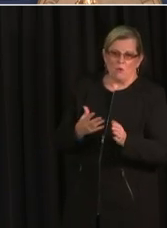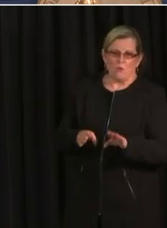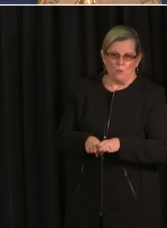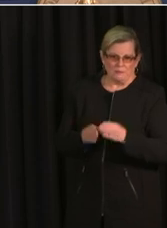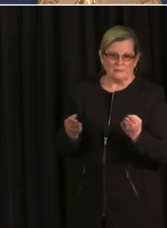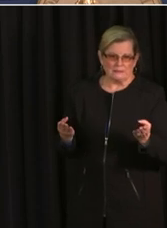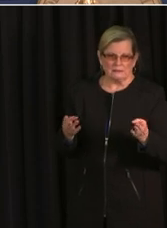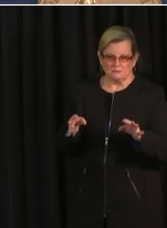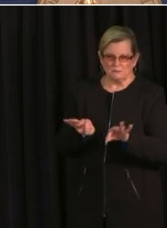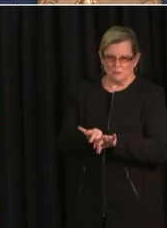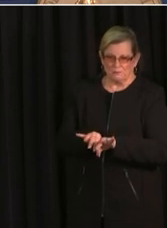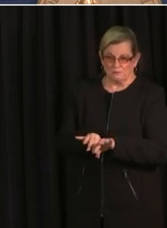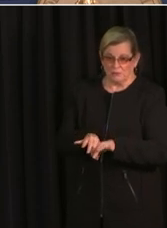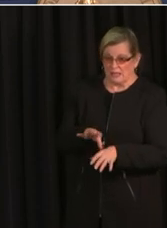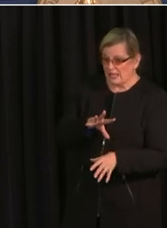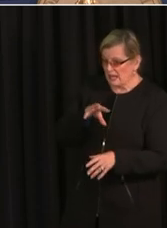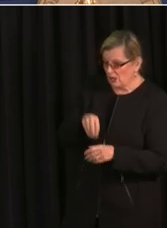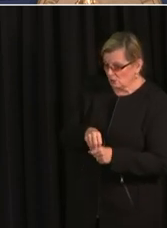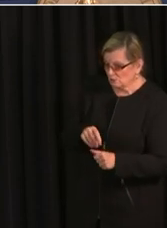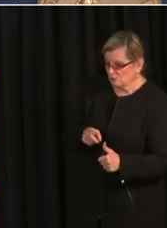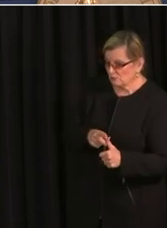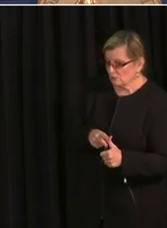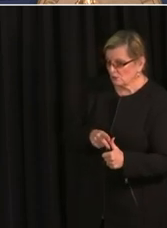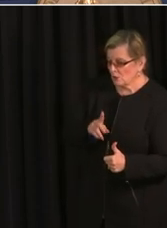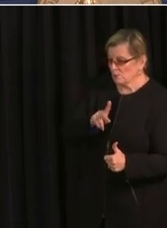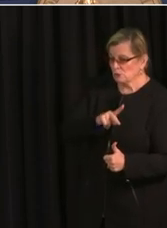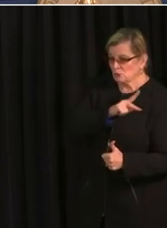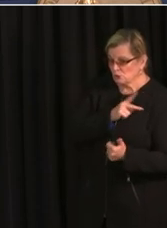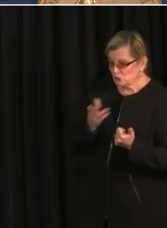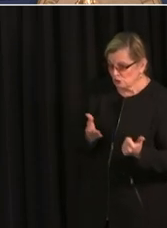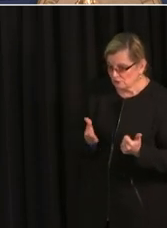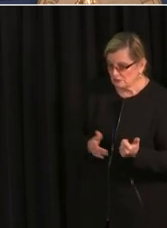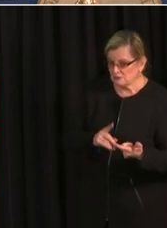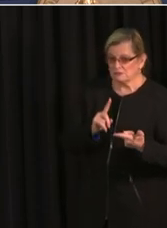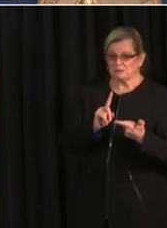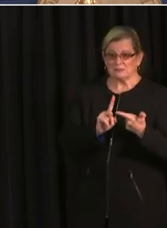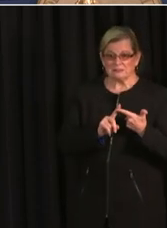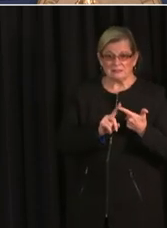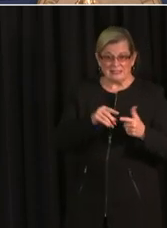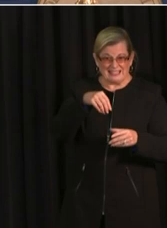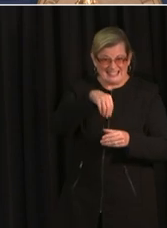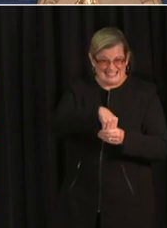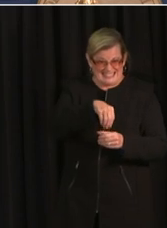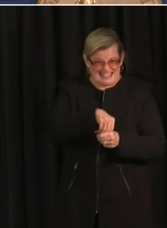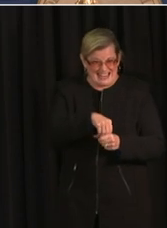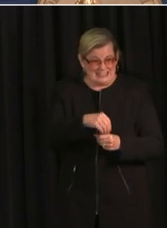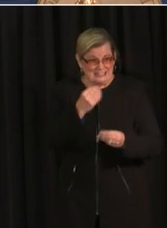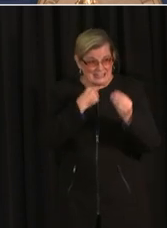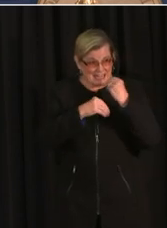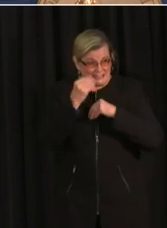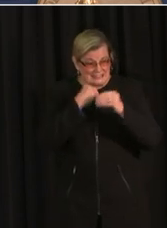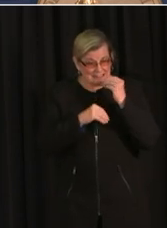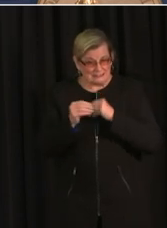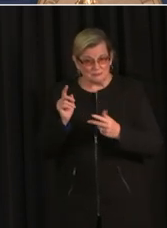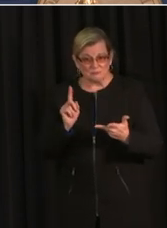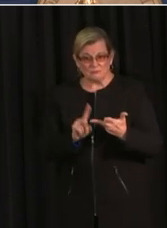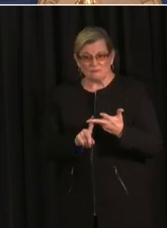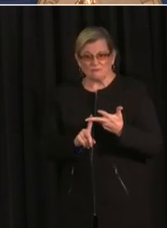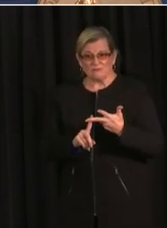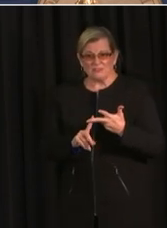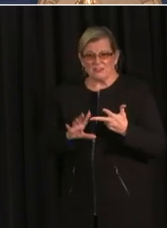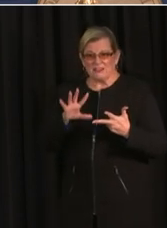Those include personal services, indoor dining, the 50-person gathering